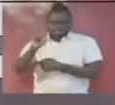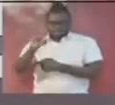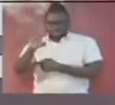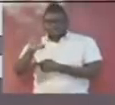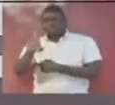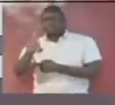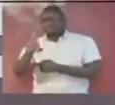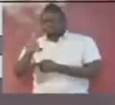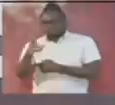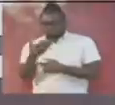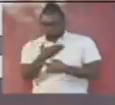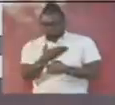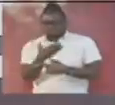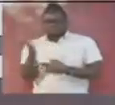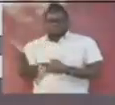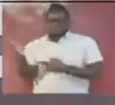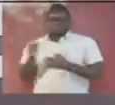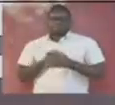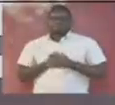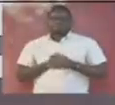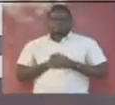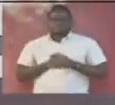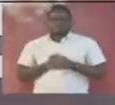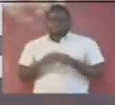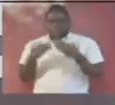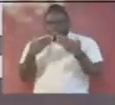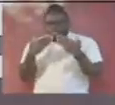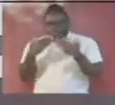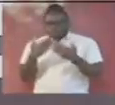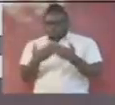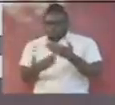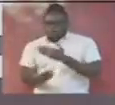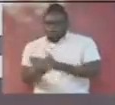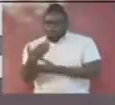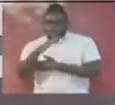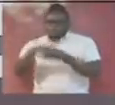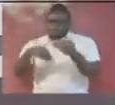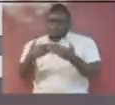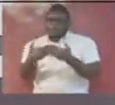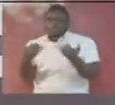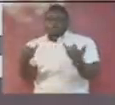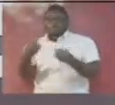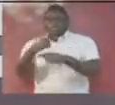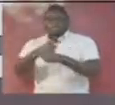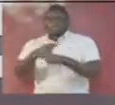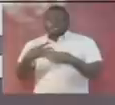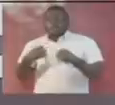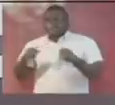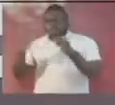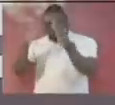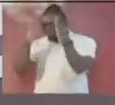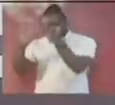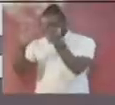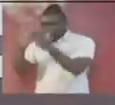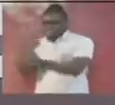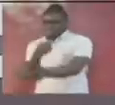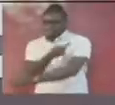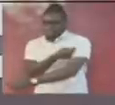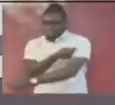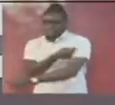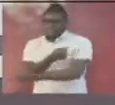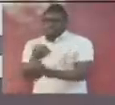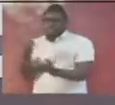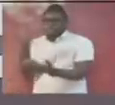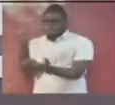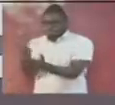Today I will be talking about vaccine development and approval with special emphasis on the COVID-19